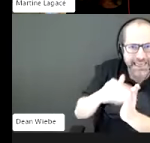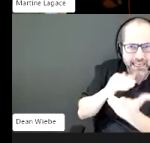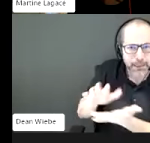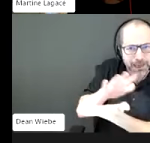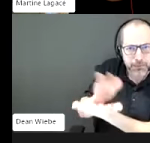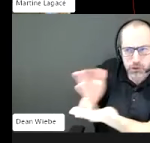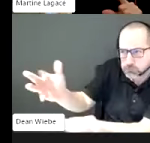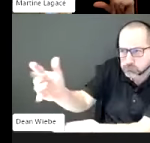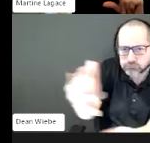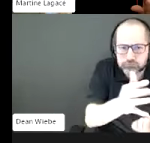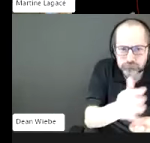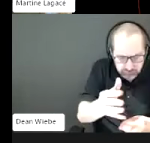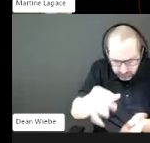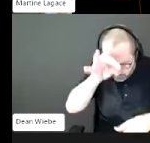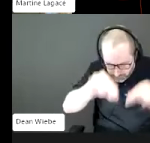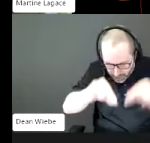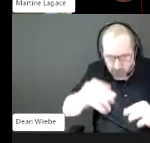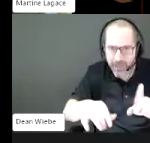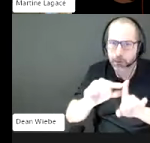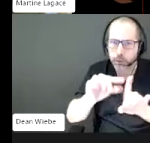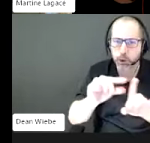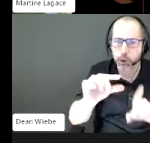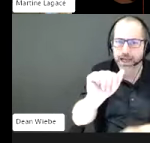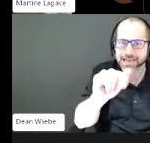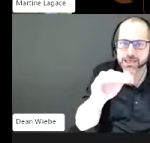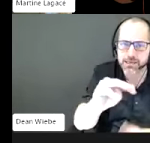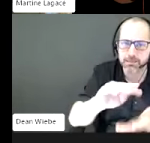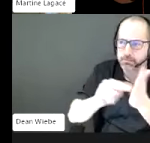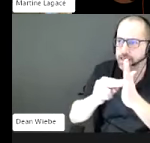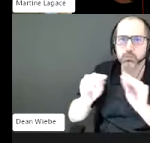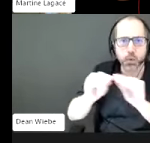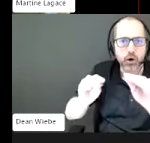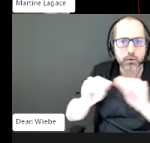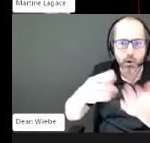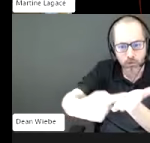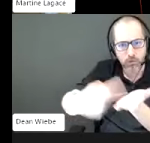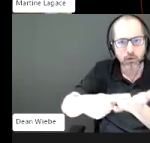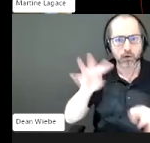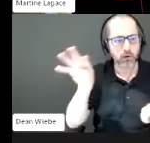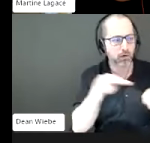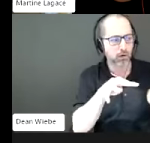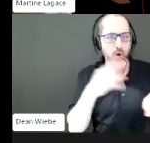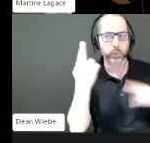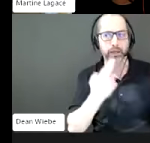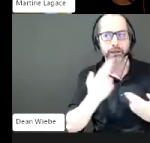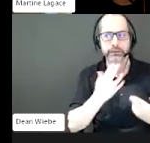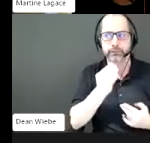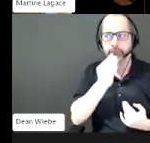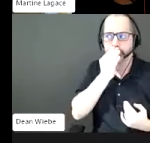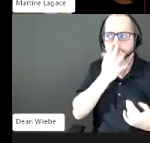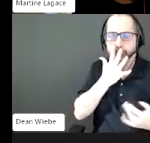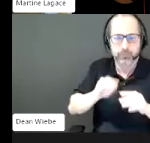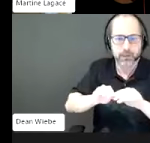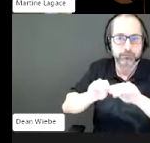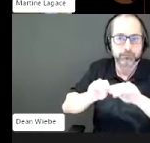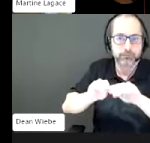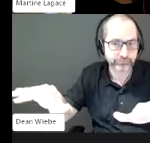the last sentence of that slide is a question that my colleagues and